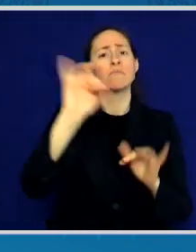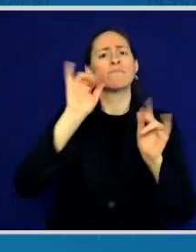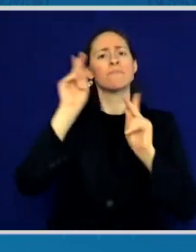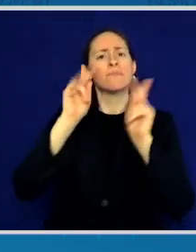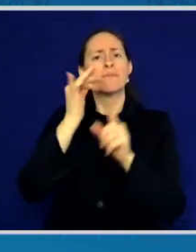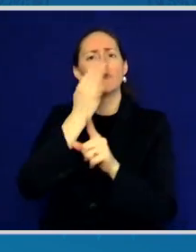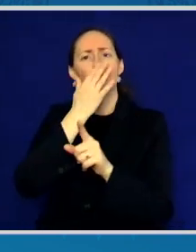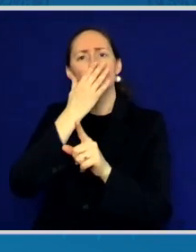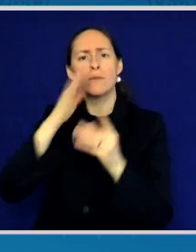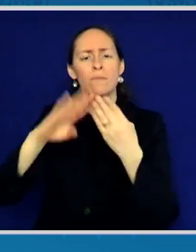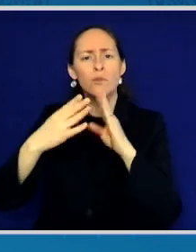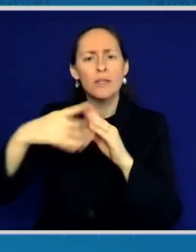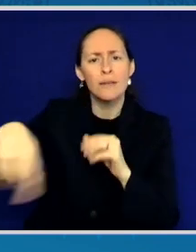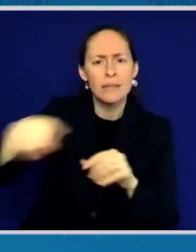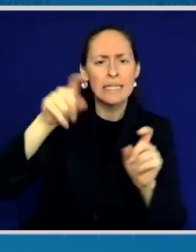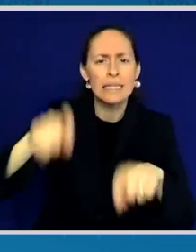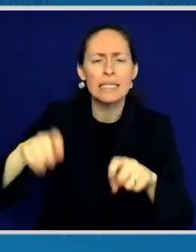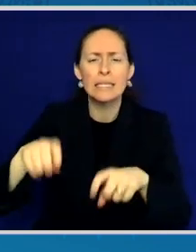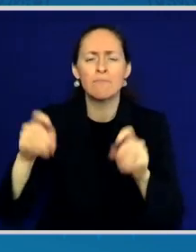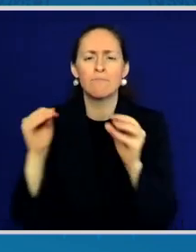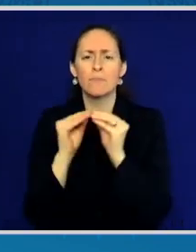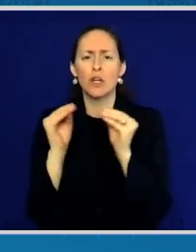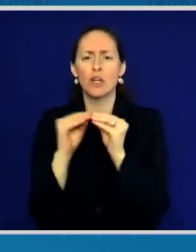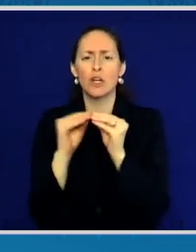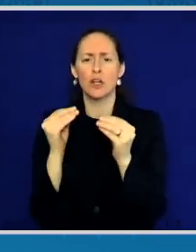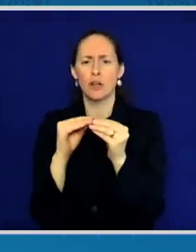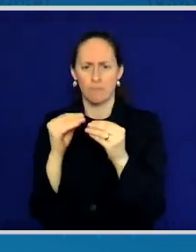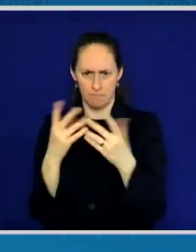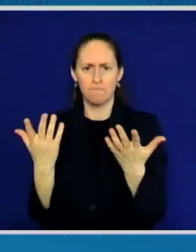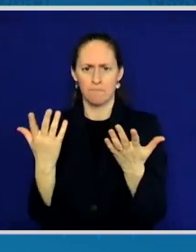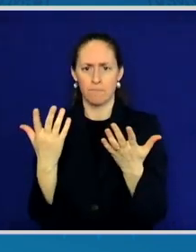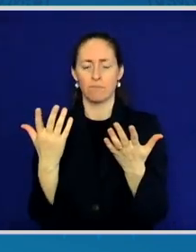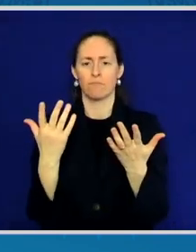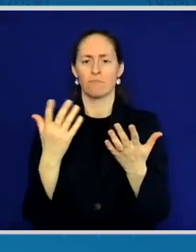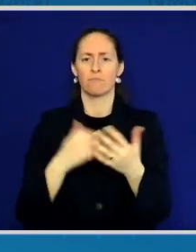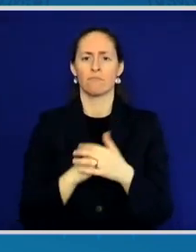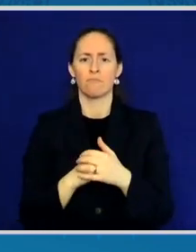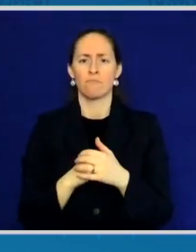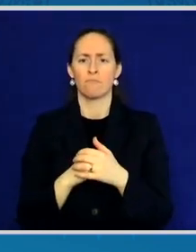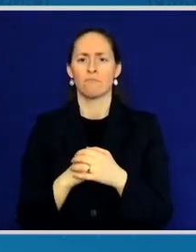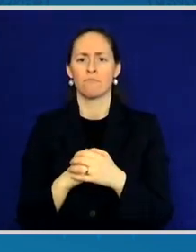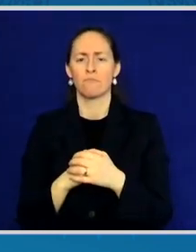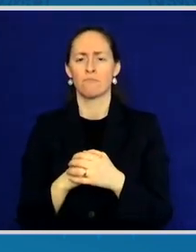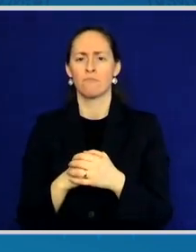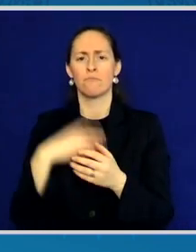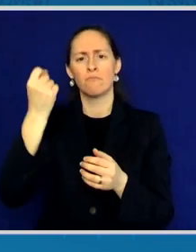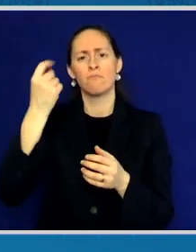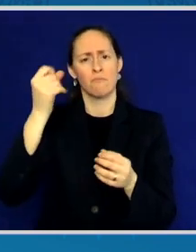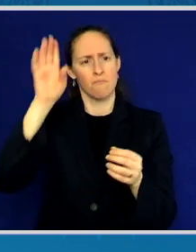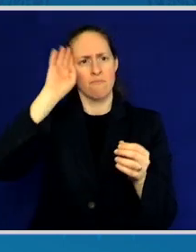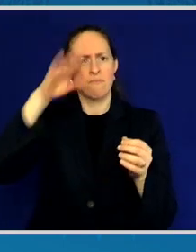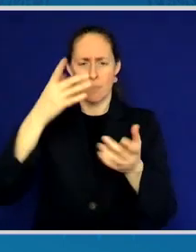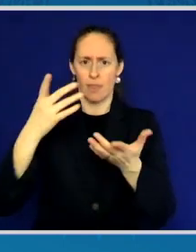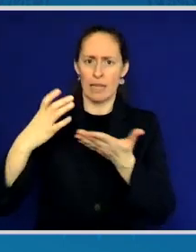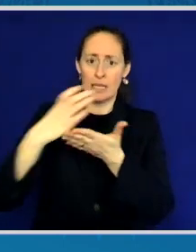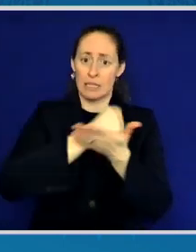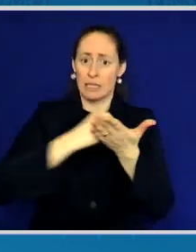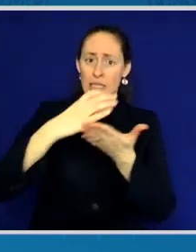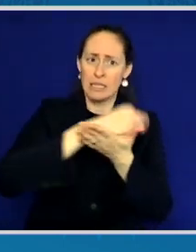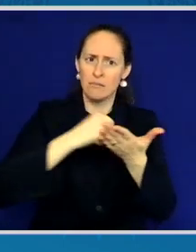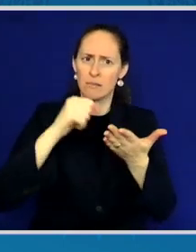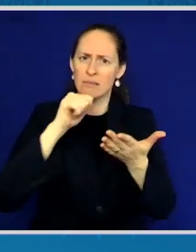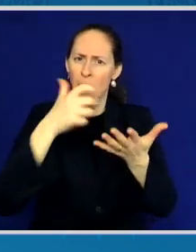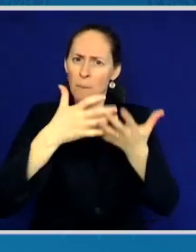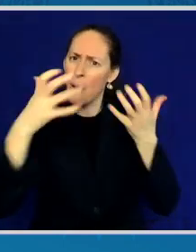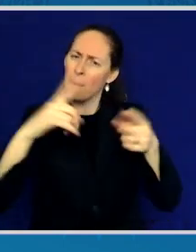where, particularly among low-wage workers, and what their access to transit has been, and how these developments will matter